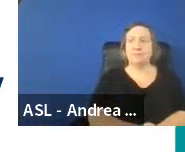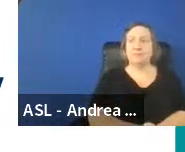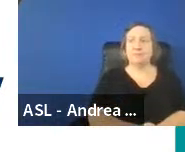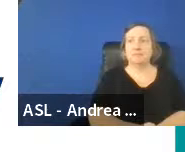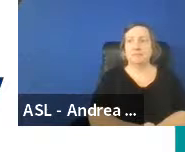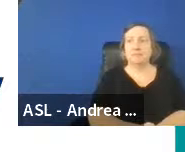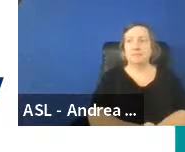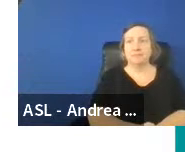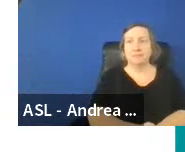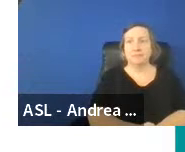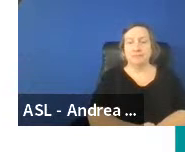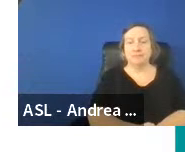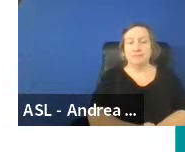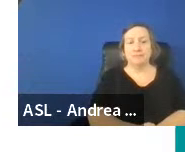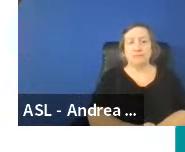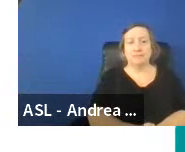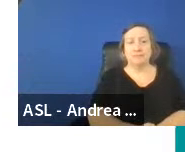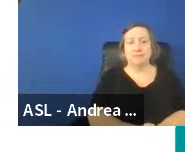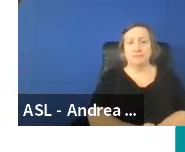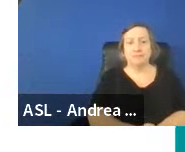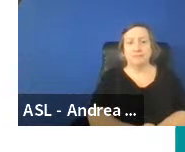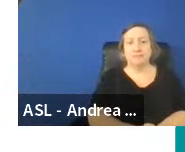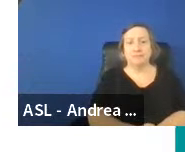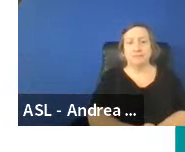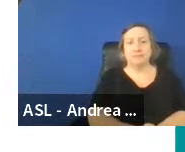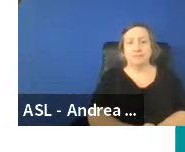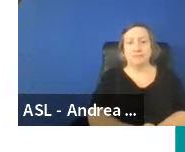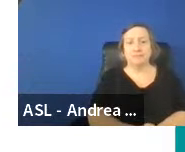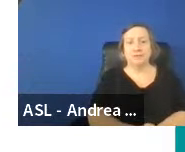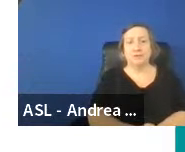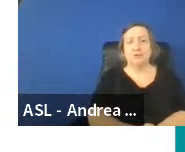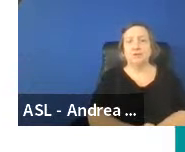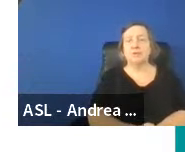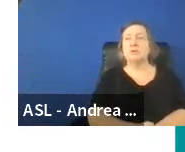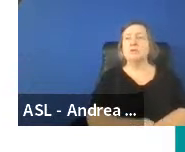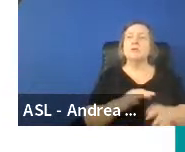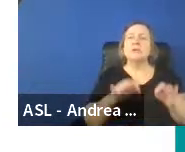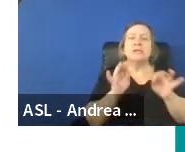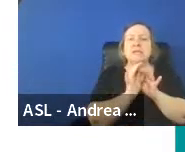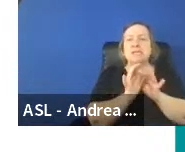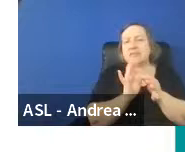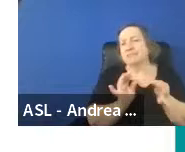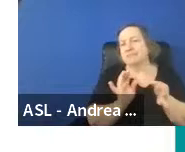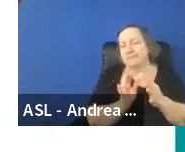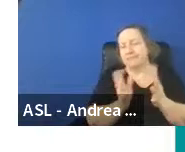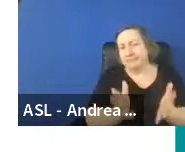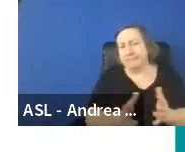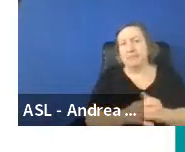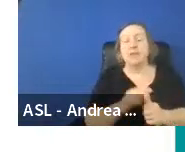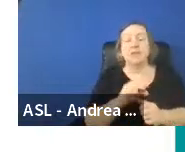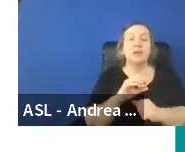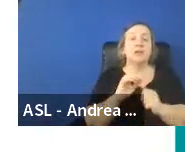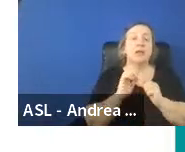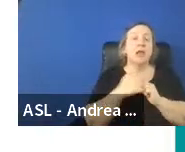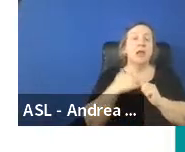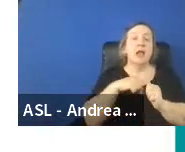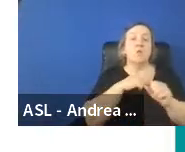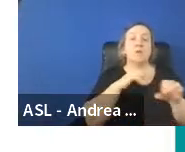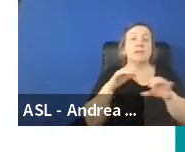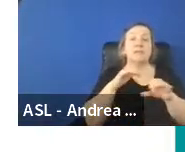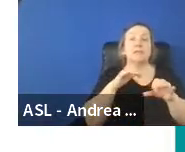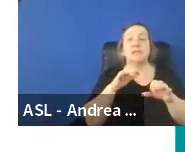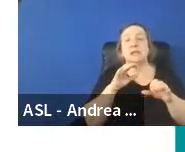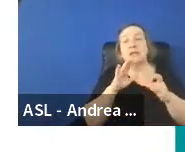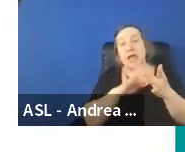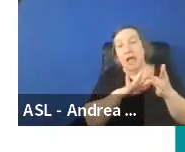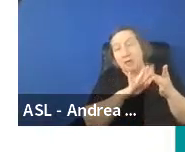Next slide. So some key takeaways. One of the other ways we did outreach and engagement around the